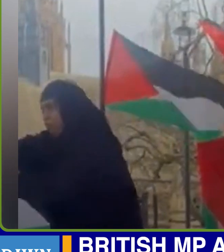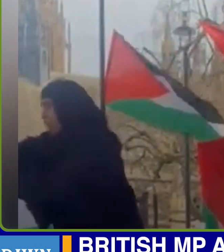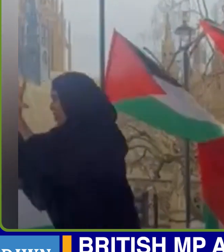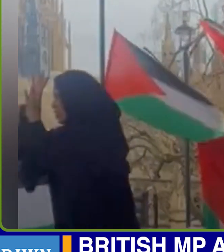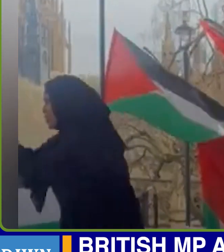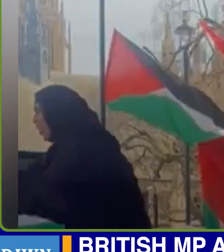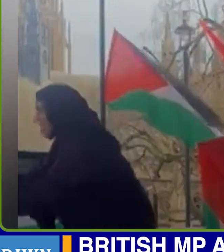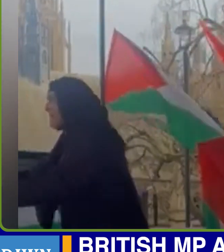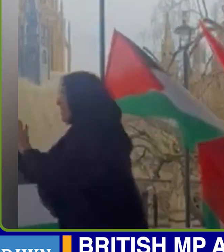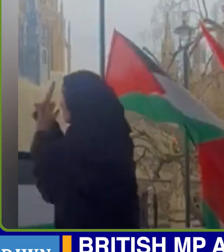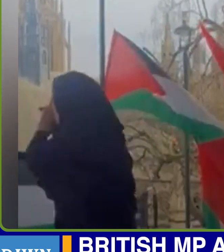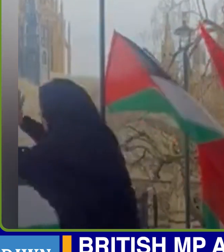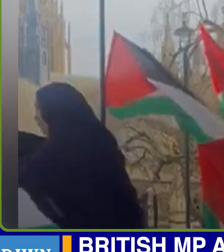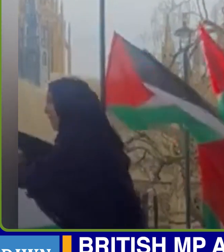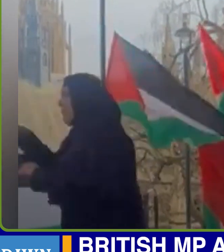Starving civilians